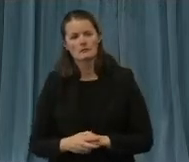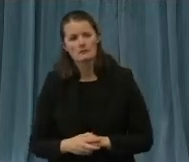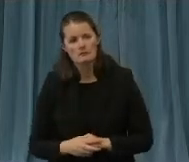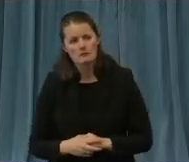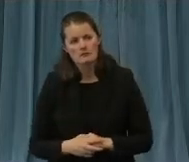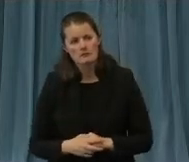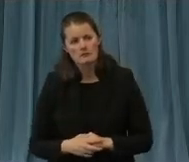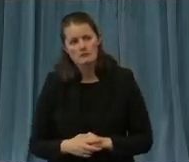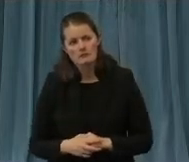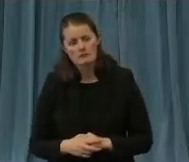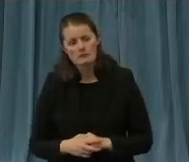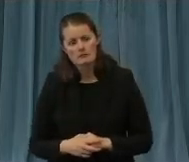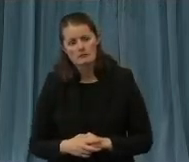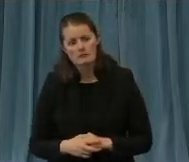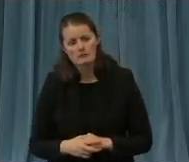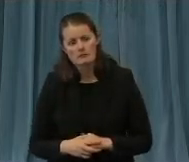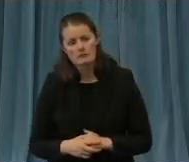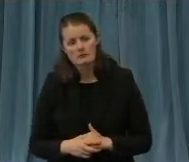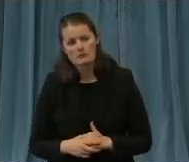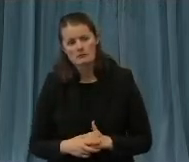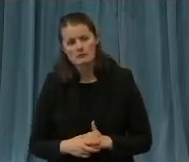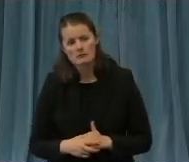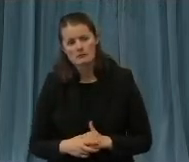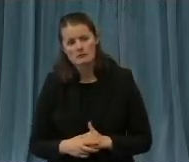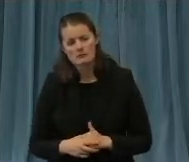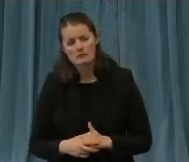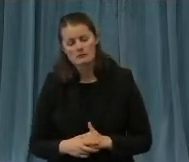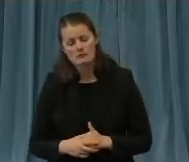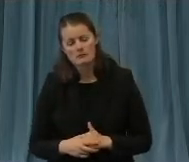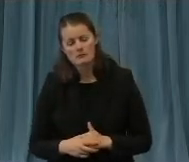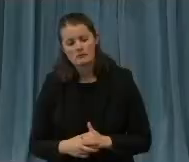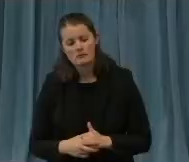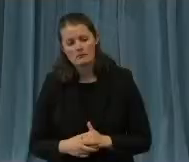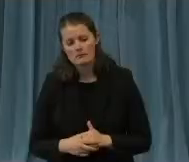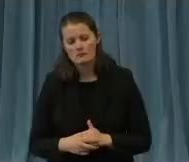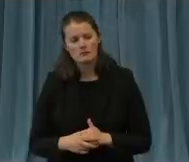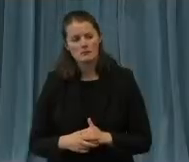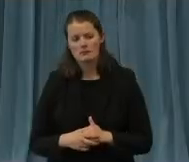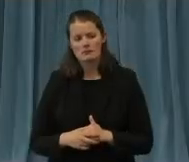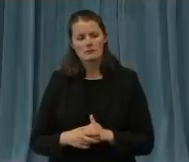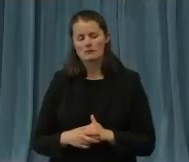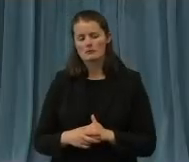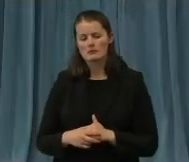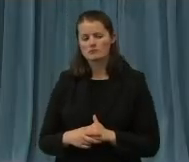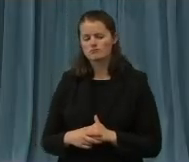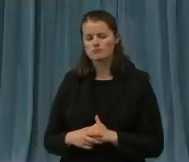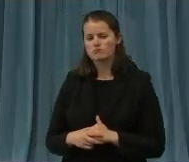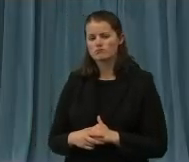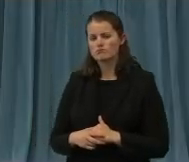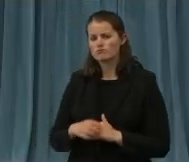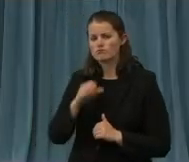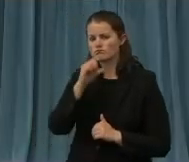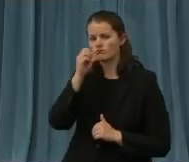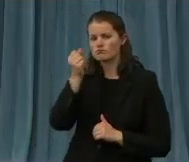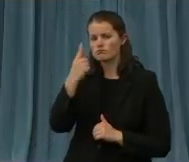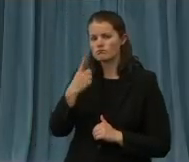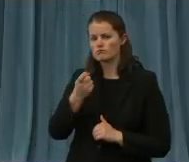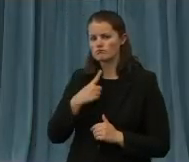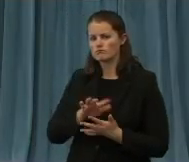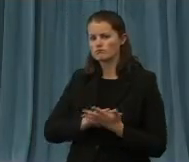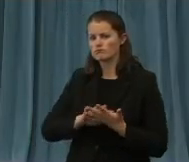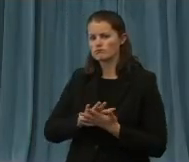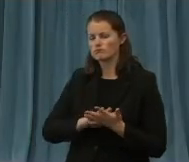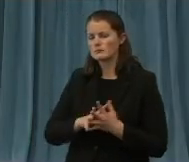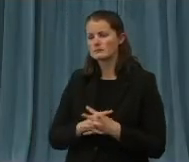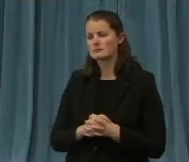these investigations by completing these workplace inspections at this point, if they're not doing it already? Well, I think that OSHA does complete the workplace